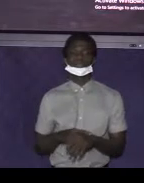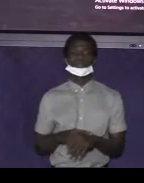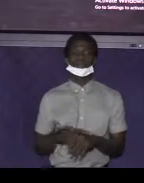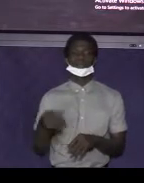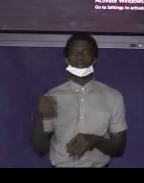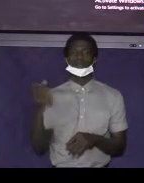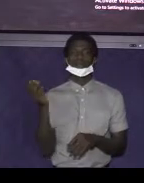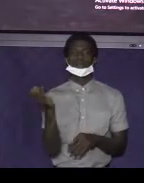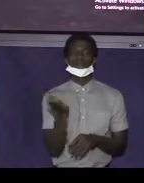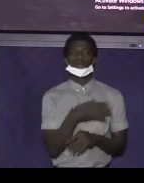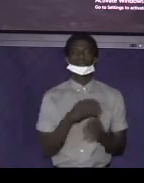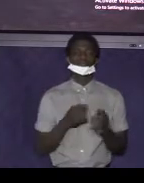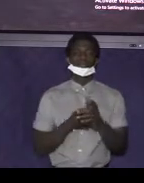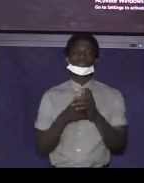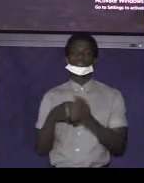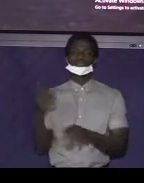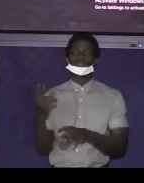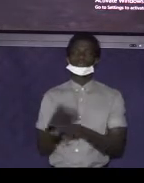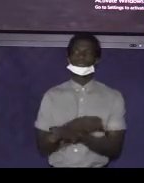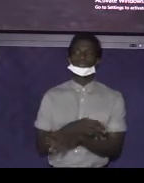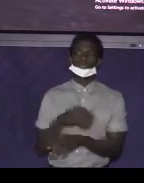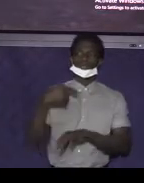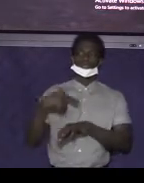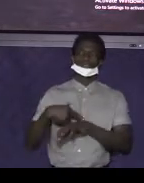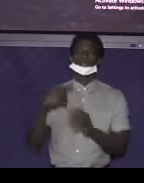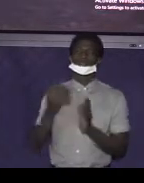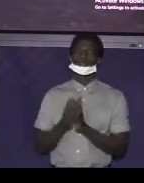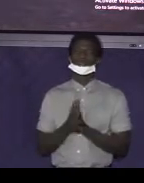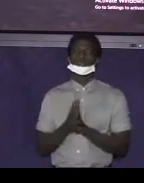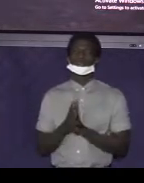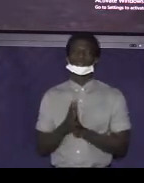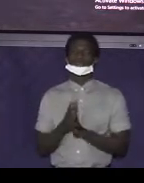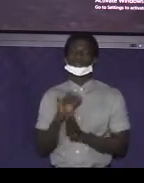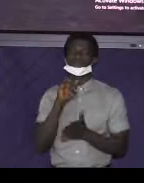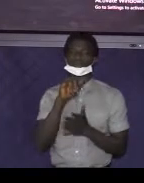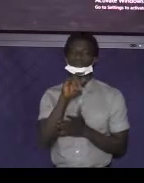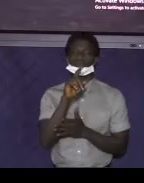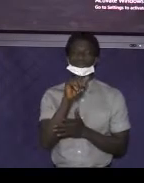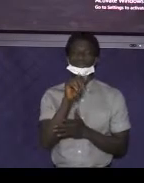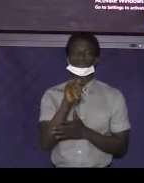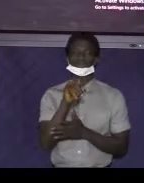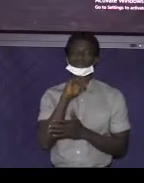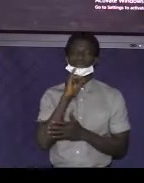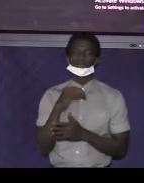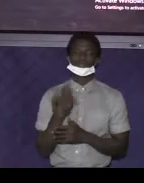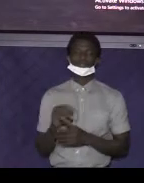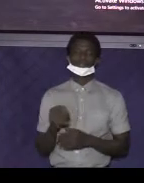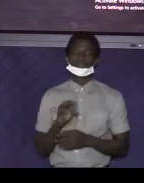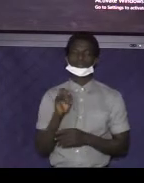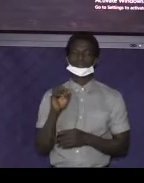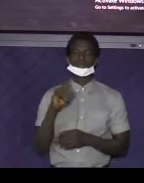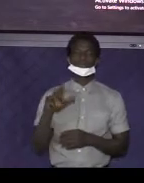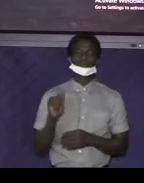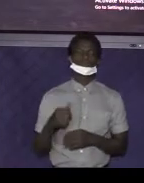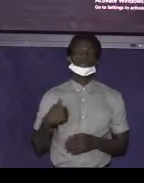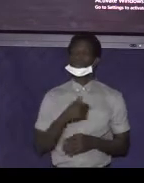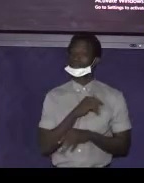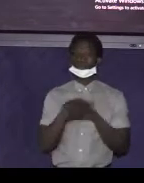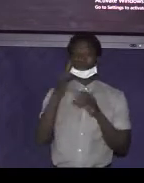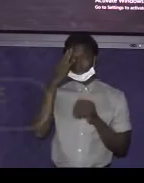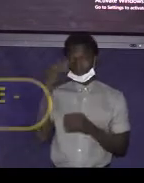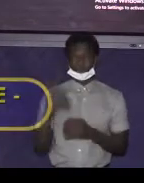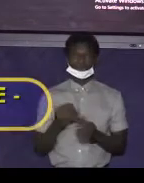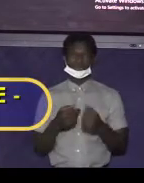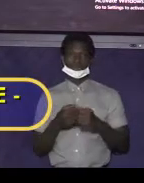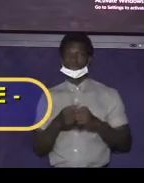speed times time. DAT. That is the formula for average speed. So we don't know the